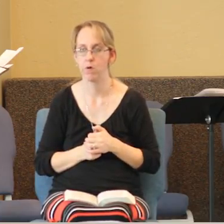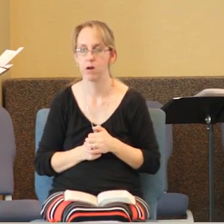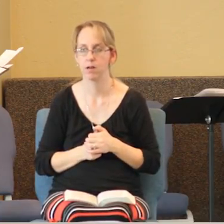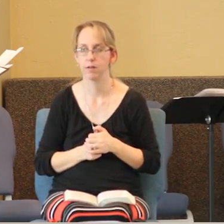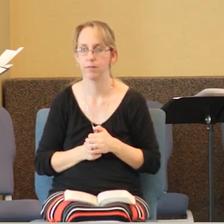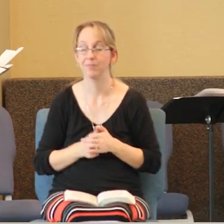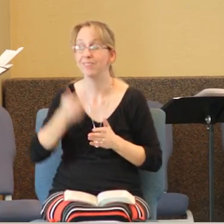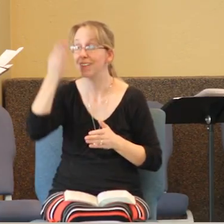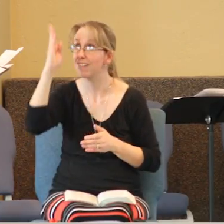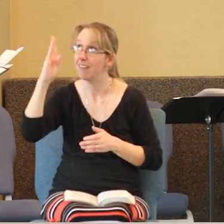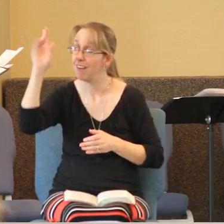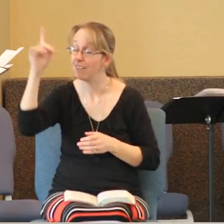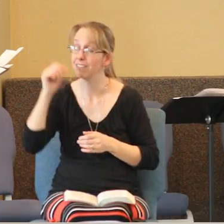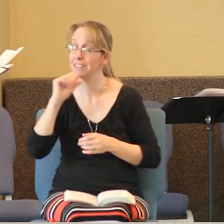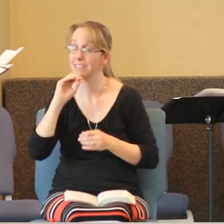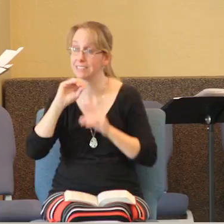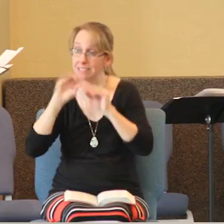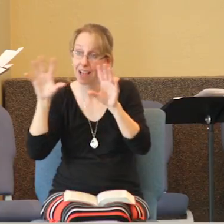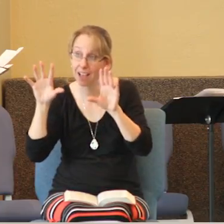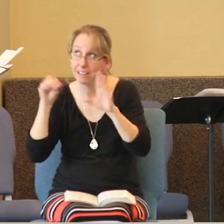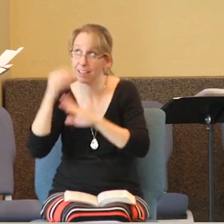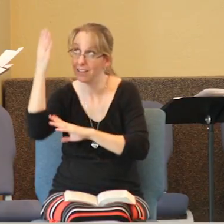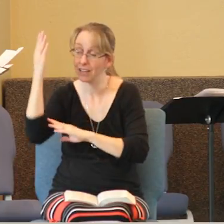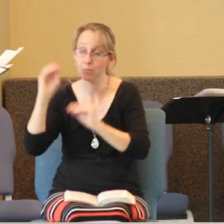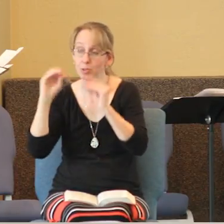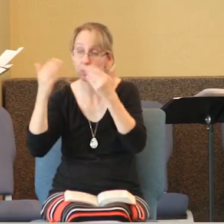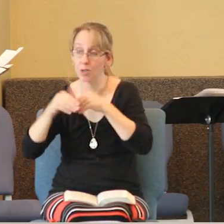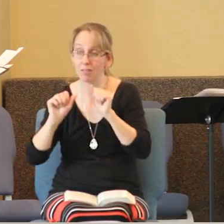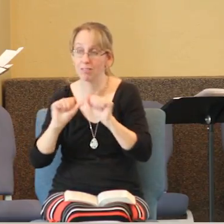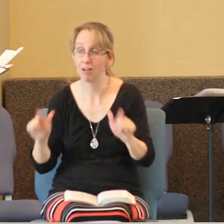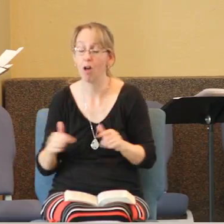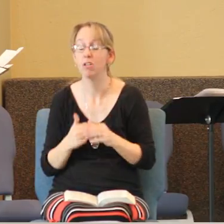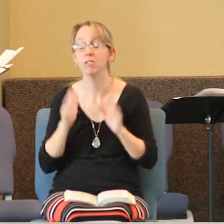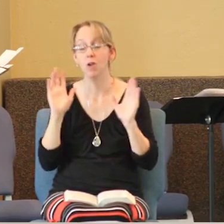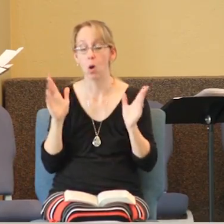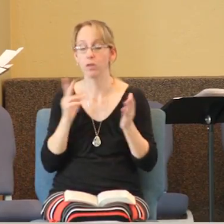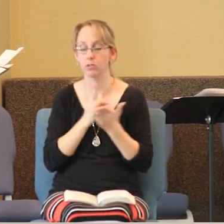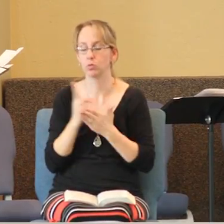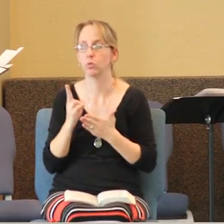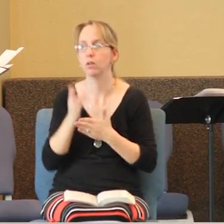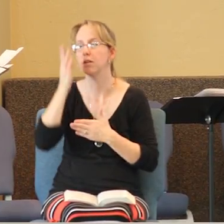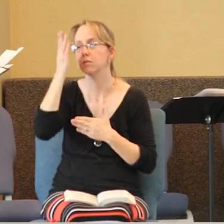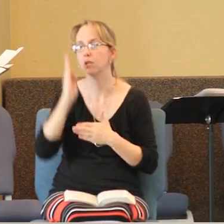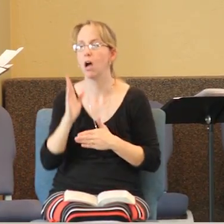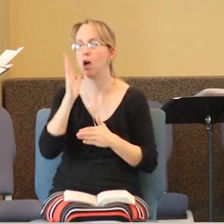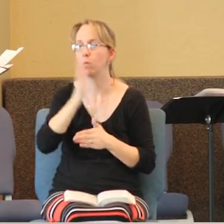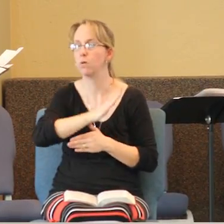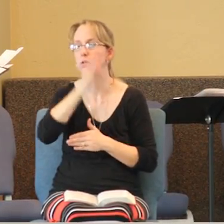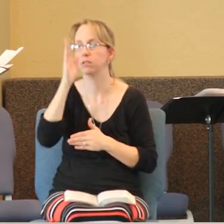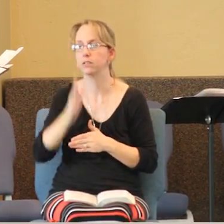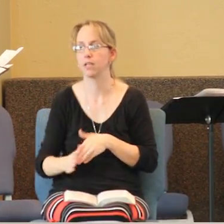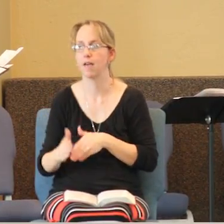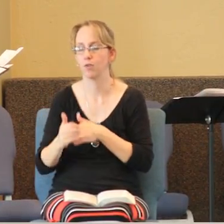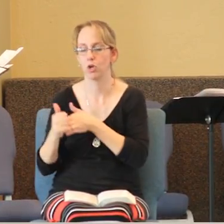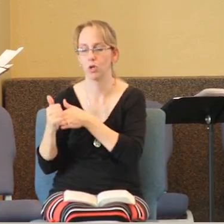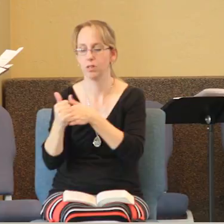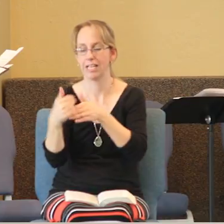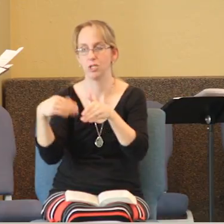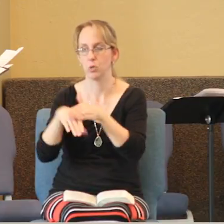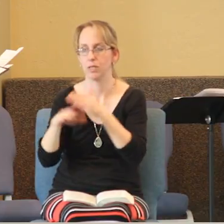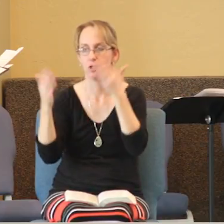God is light, and in Him, there is no darkness at all. So here's the truth. God will never lead you into